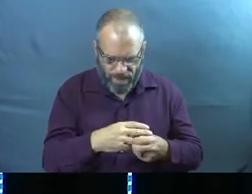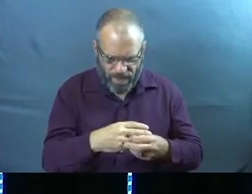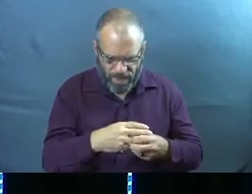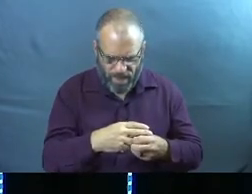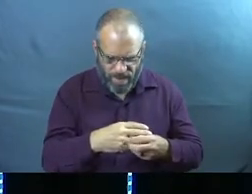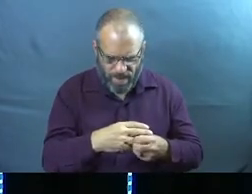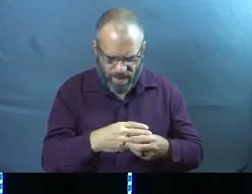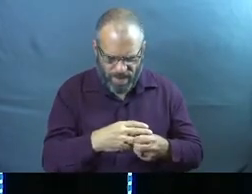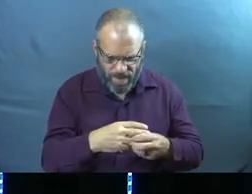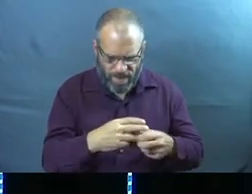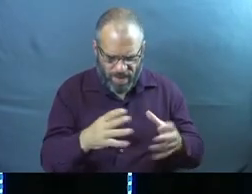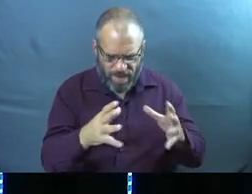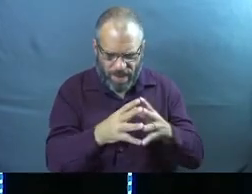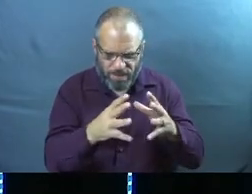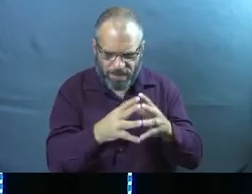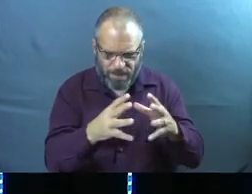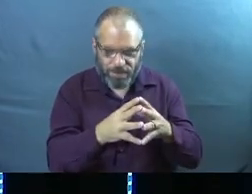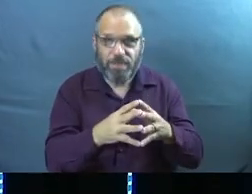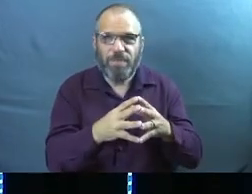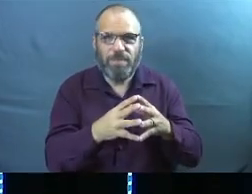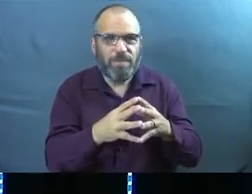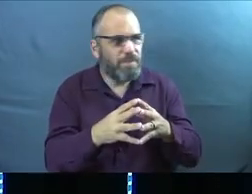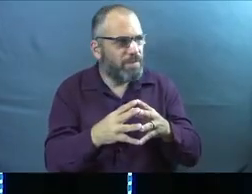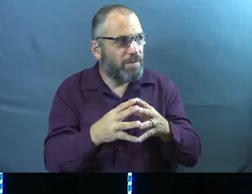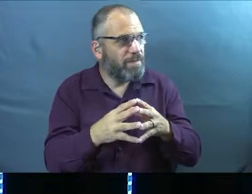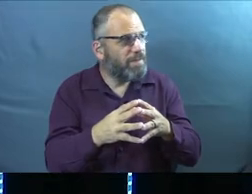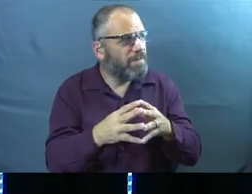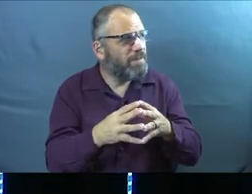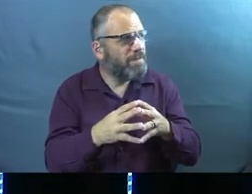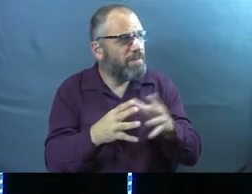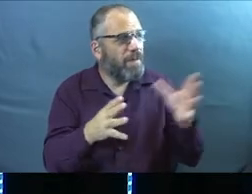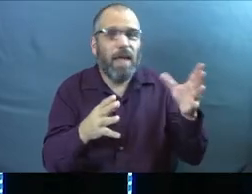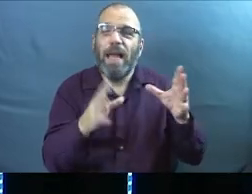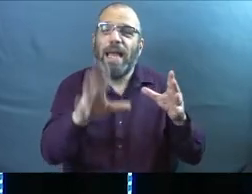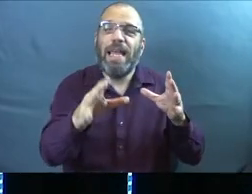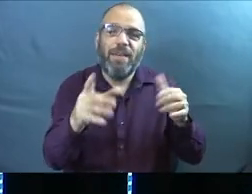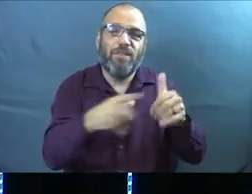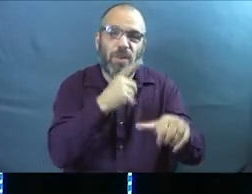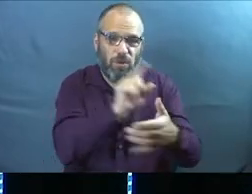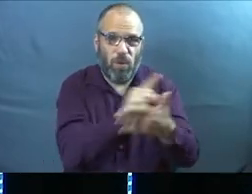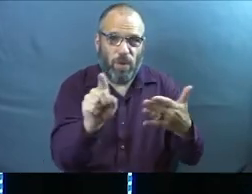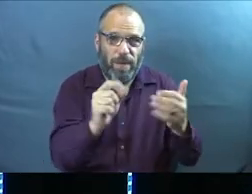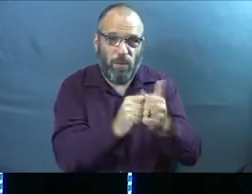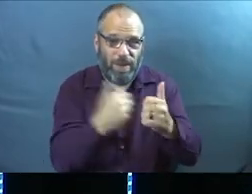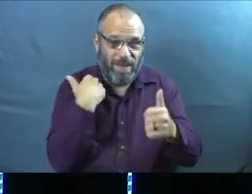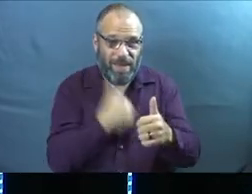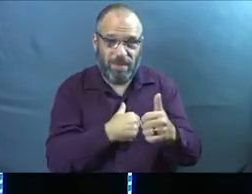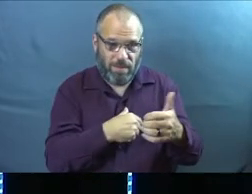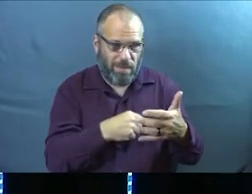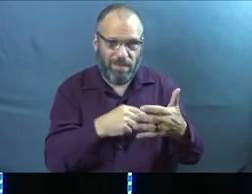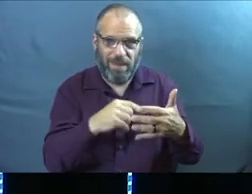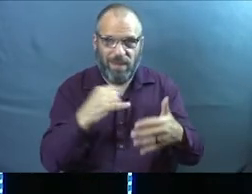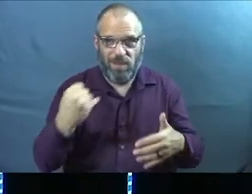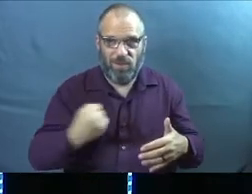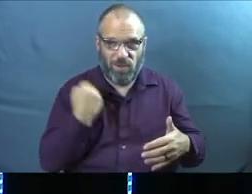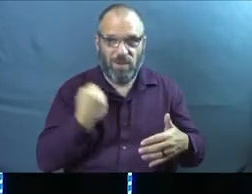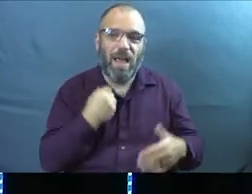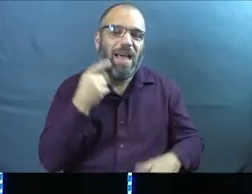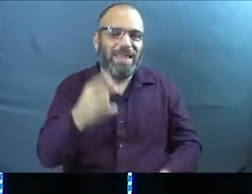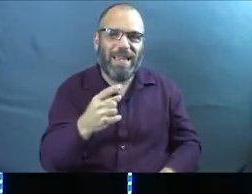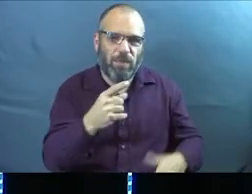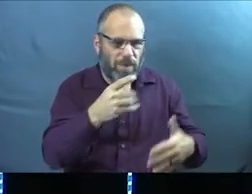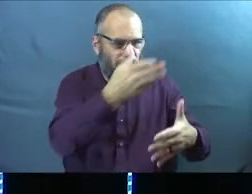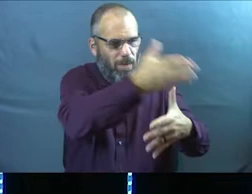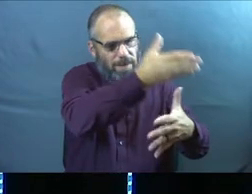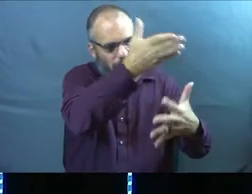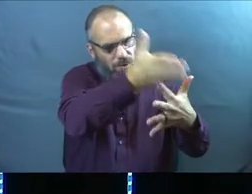I actually skipped it, but I want you guys to see it. There it is. If this is your first week with us on this series, this is how we've been